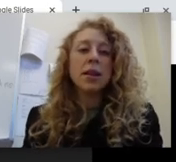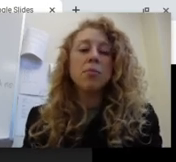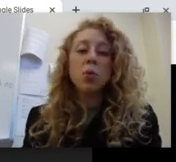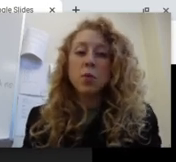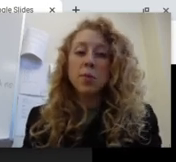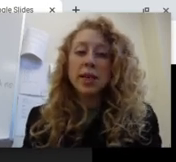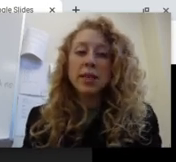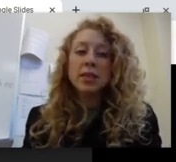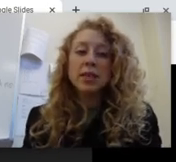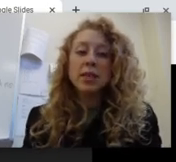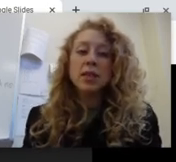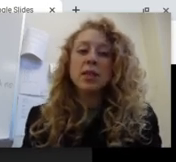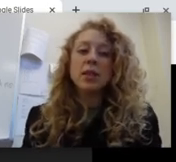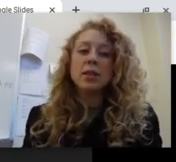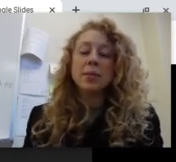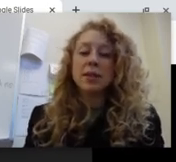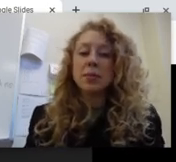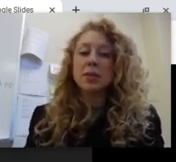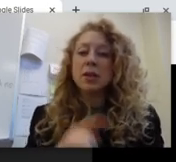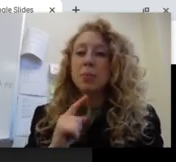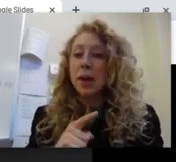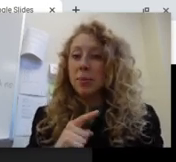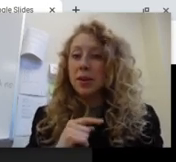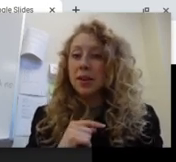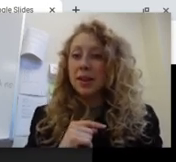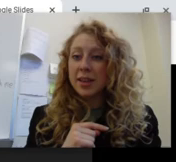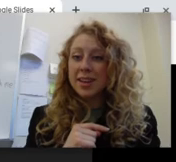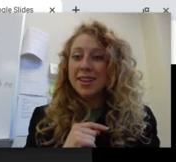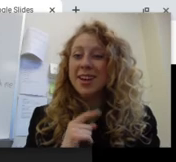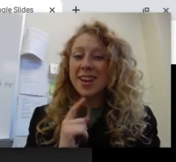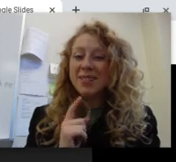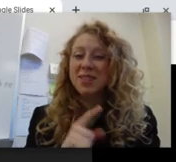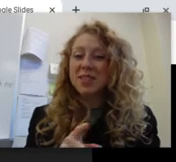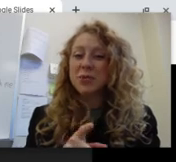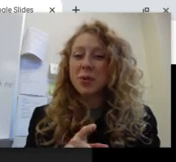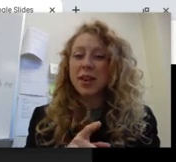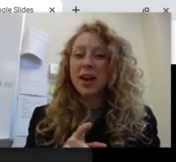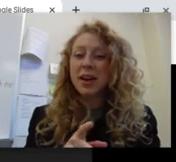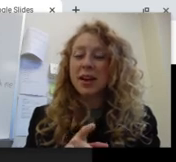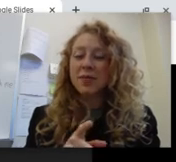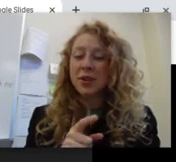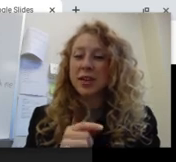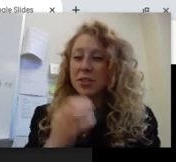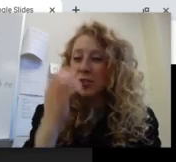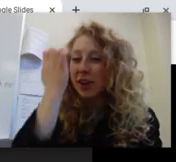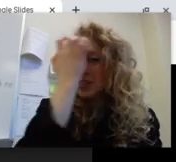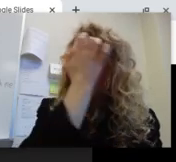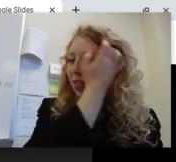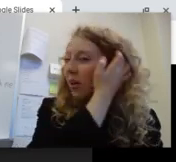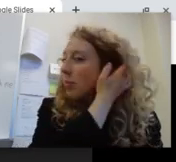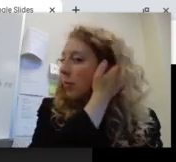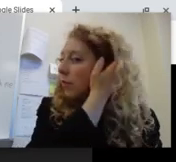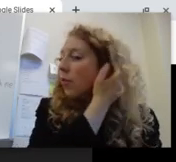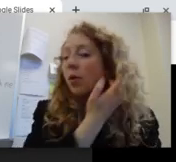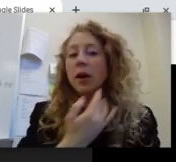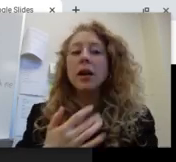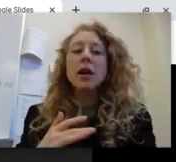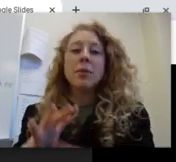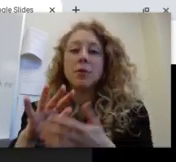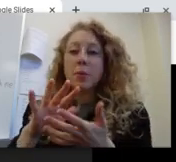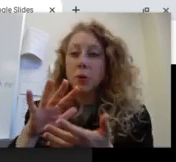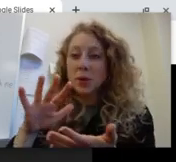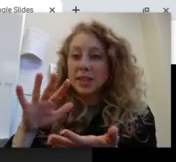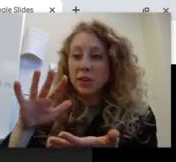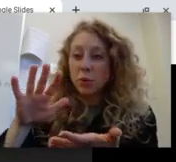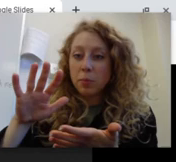And then movement. Some examples here, paper and clean. This is one that I have corrected you guys on a lot before.